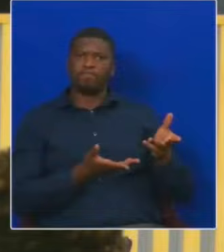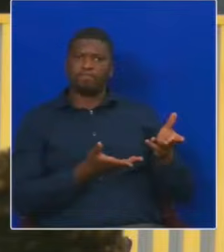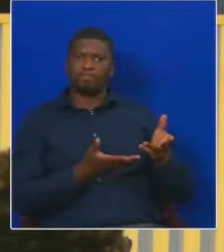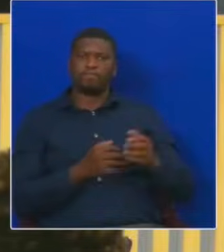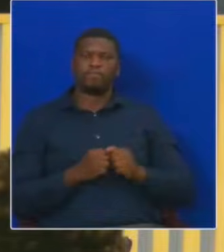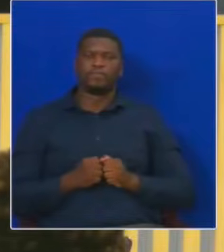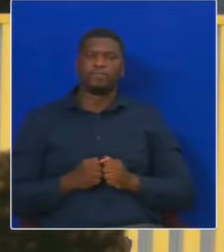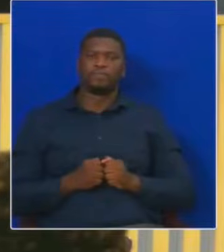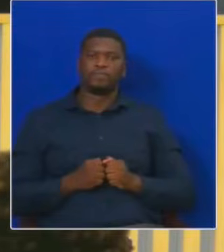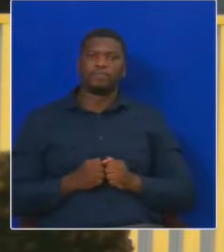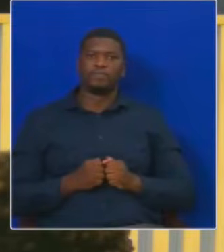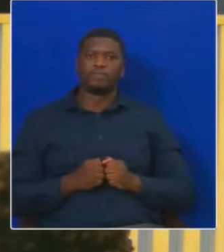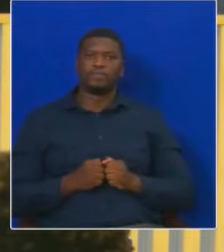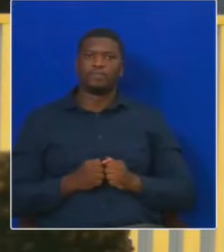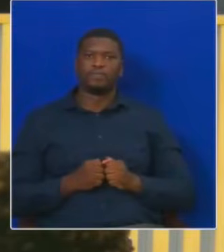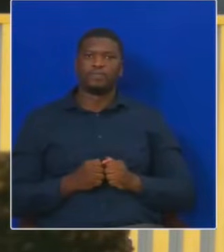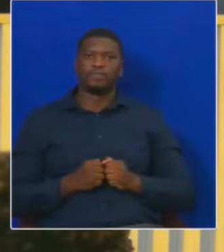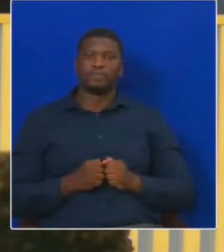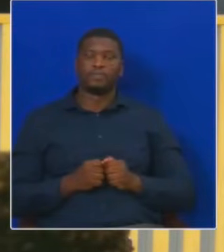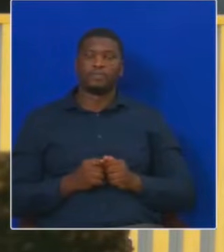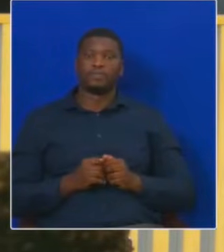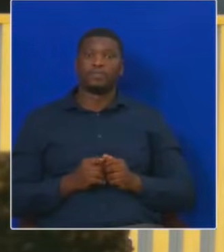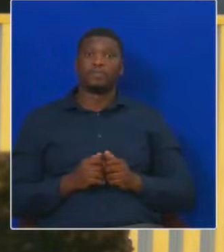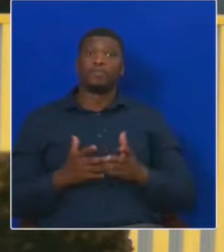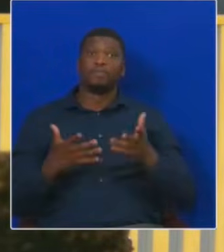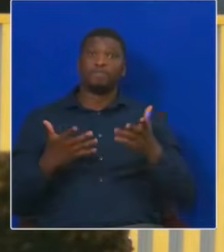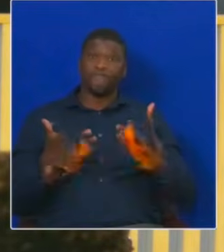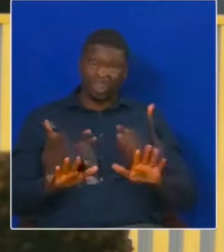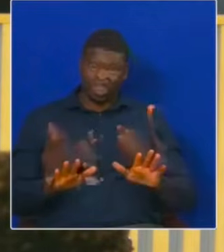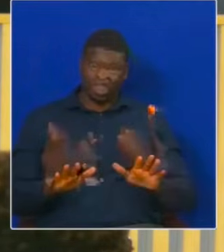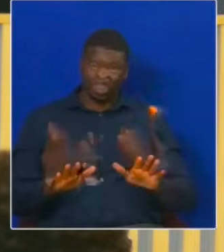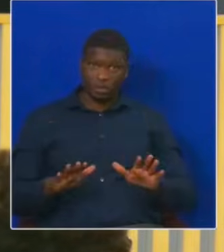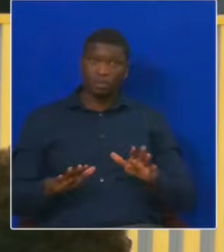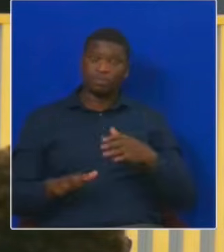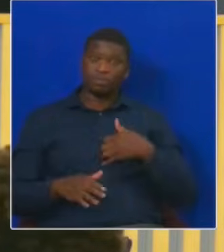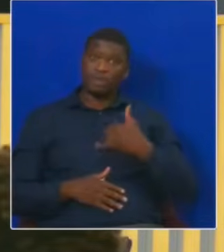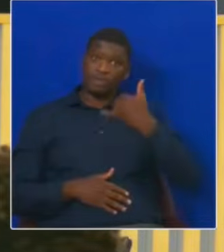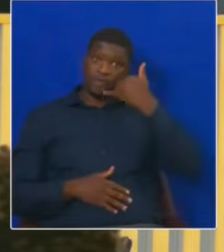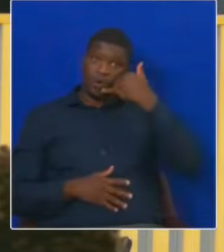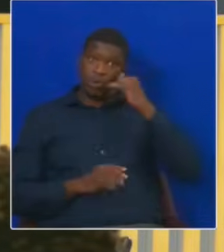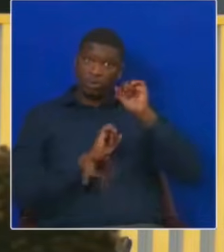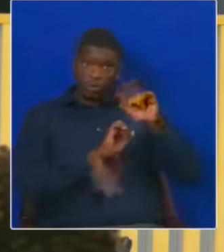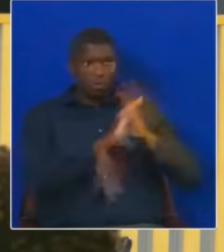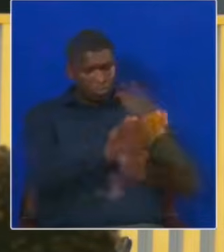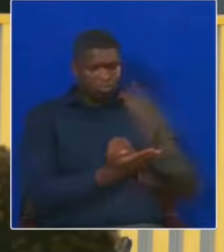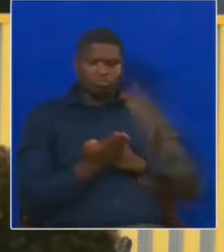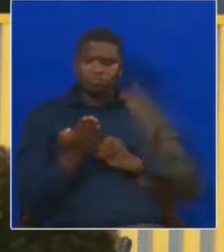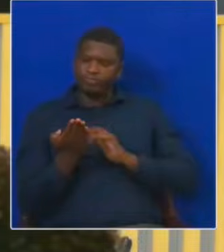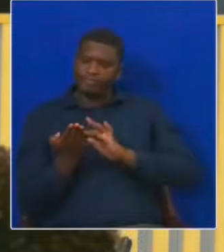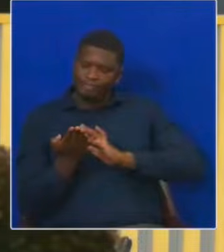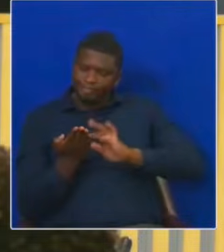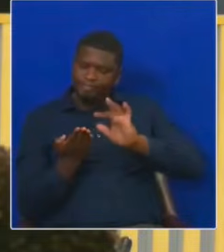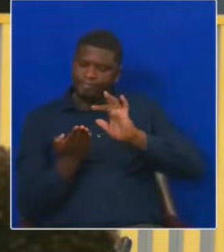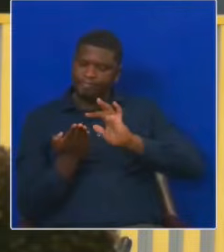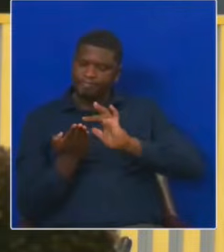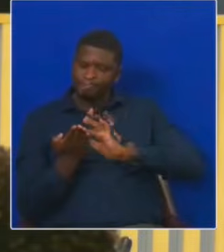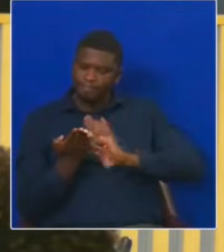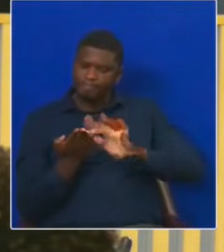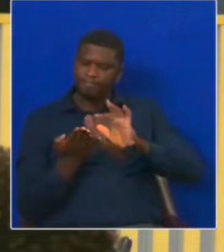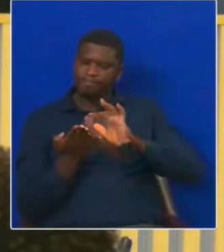So, as I perused her phone, I established